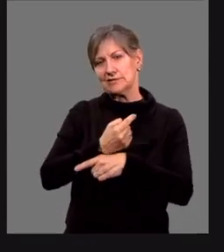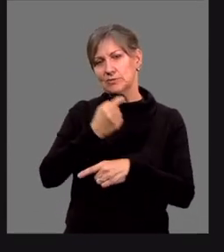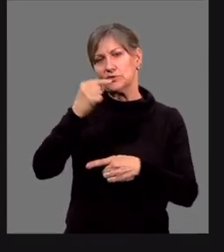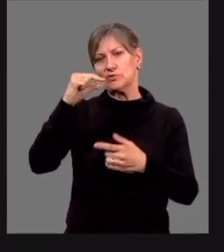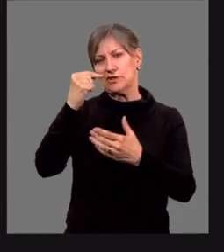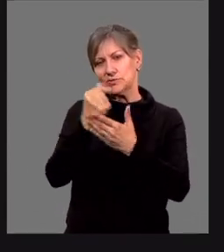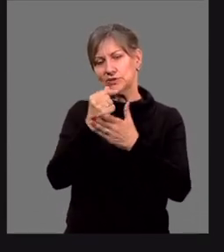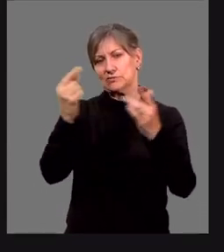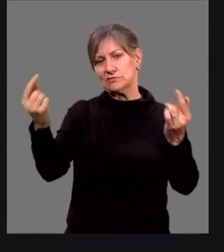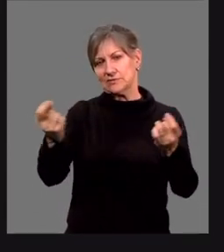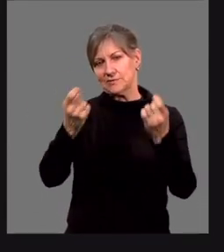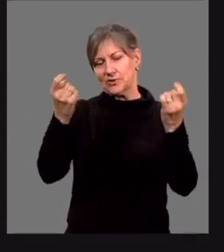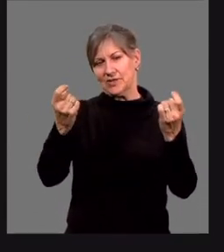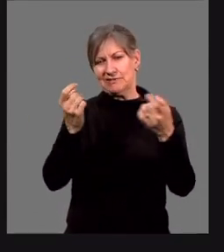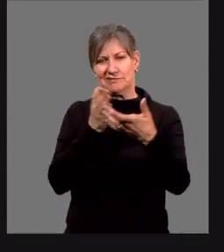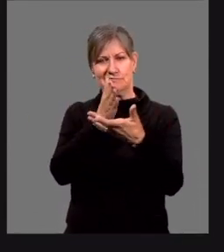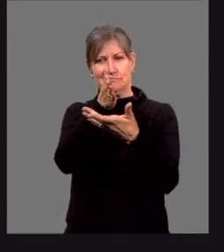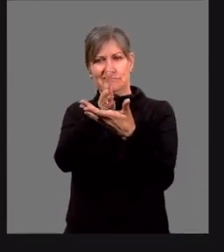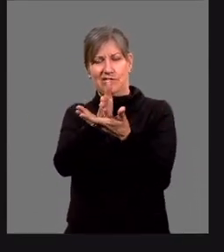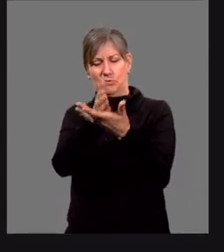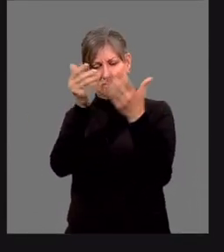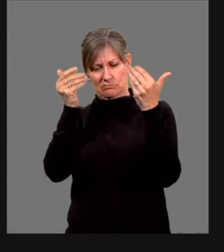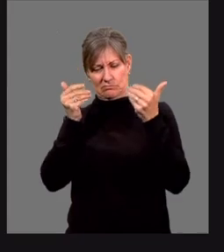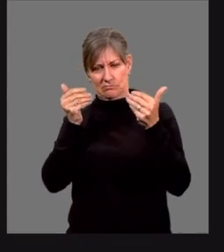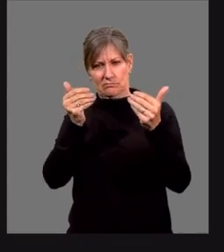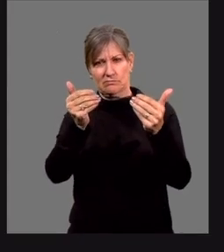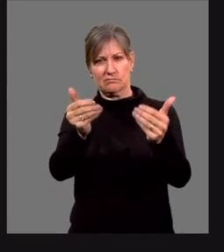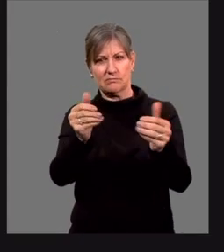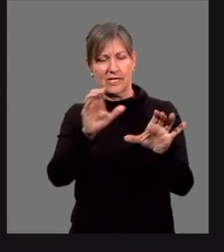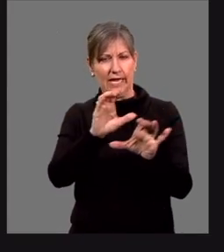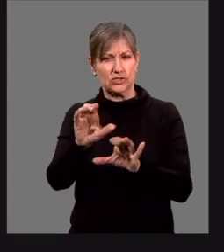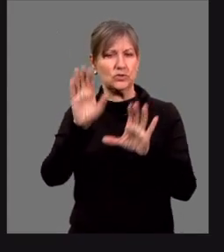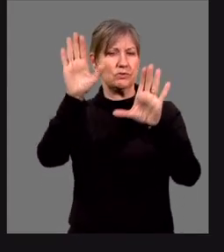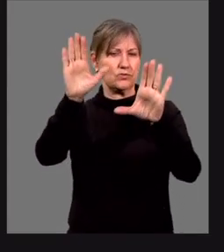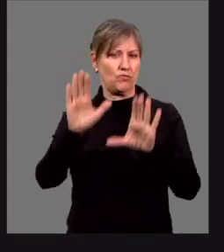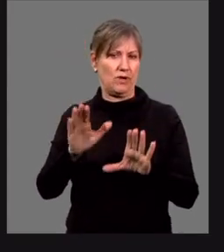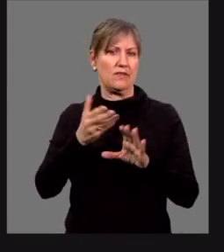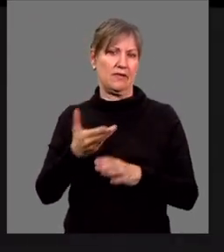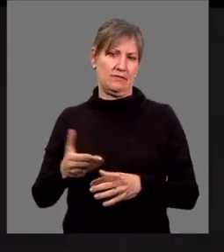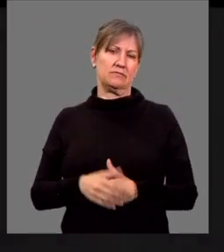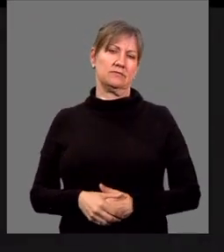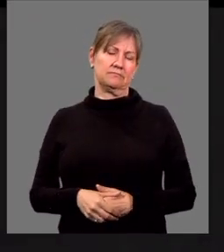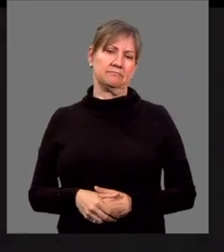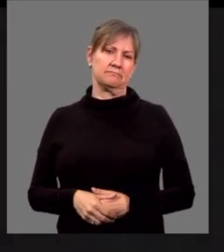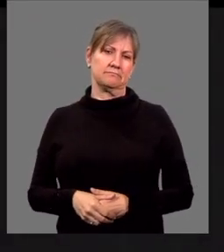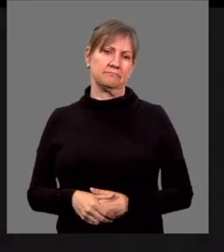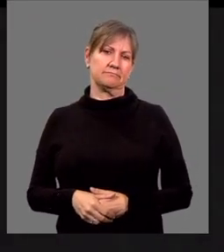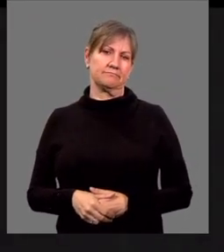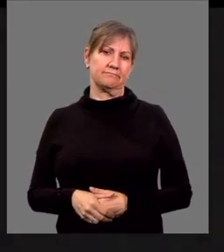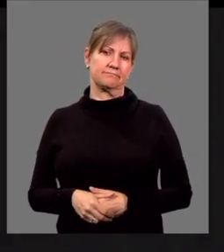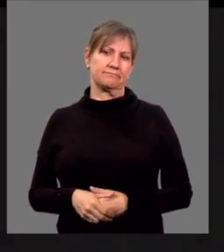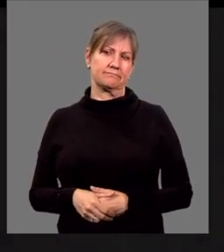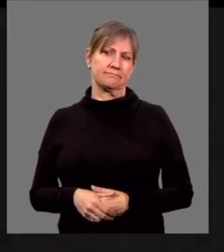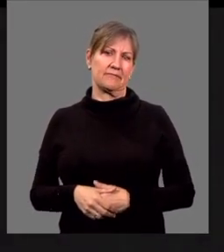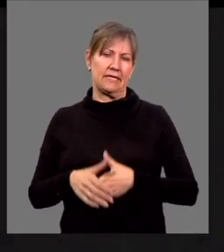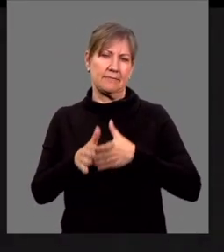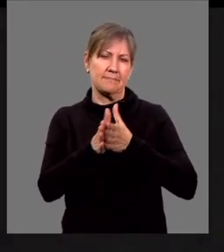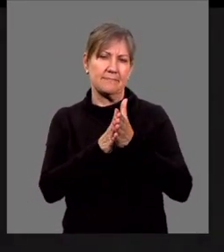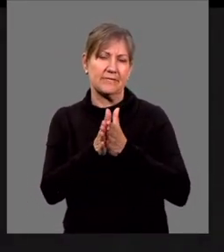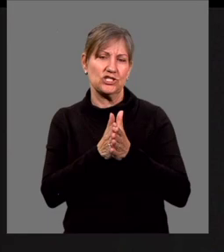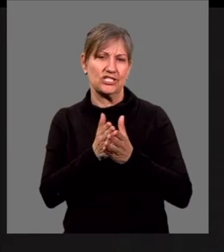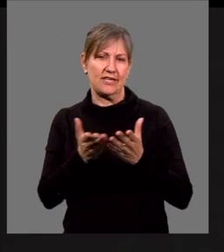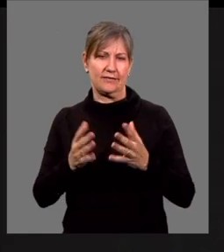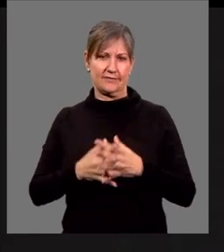typical graduation keep you from moving forward and doing great things, the ambitious